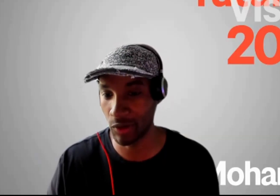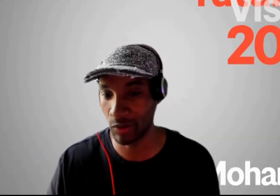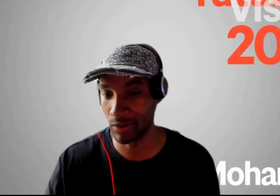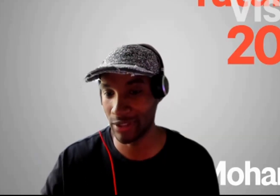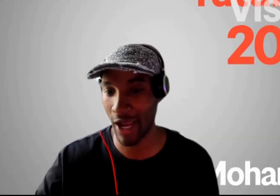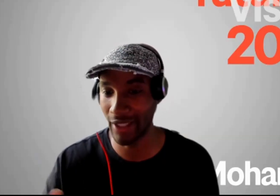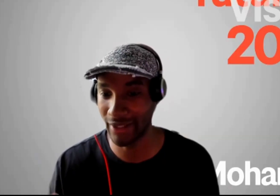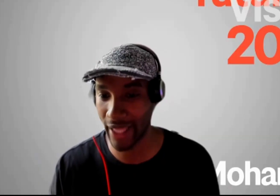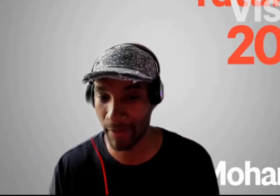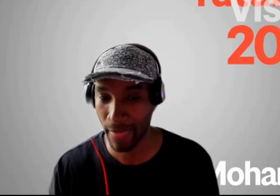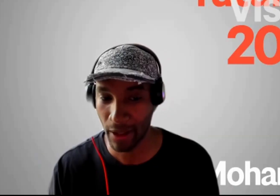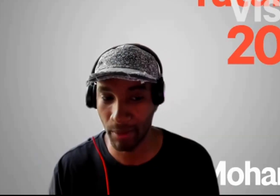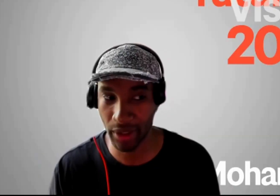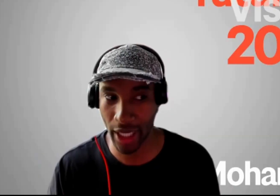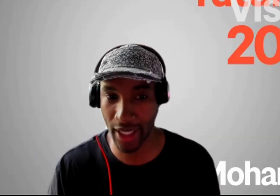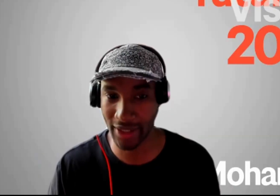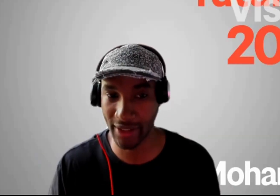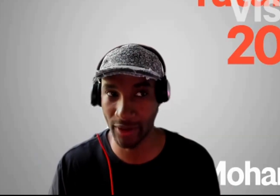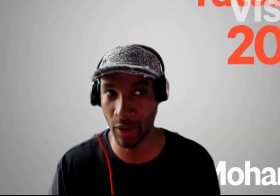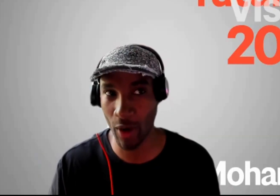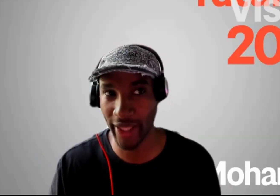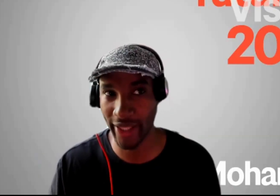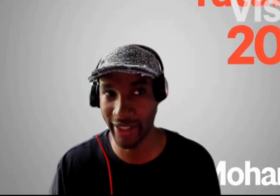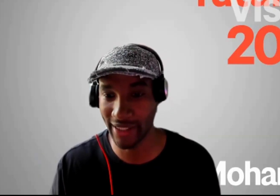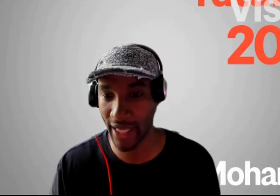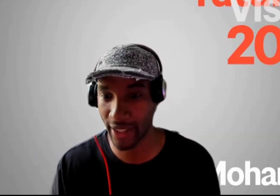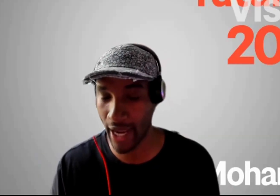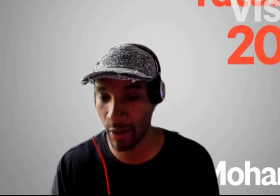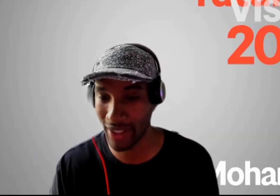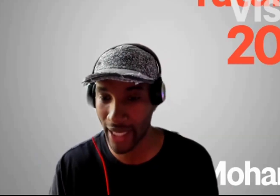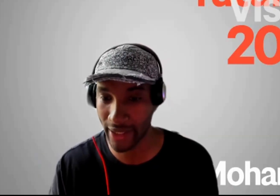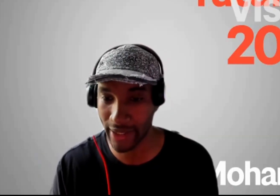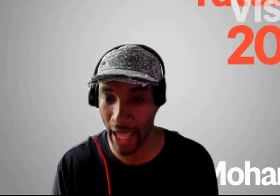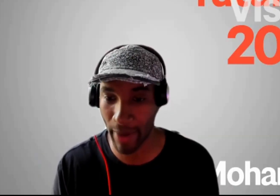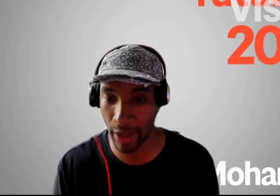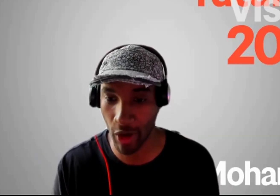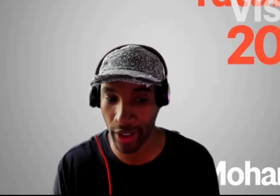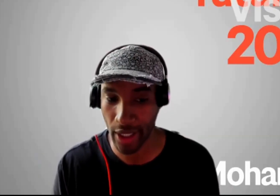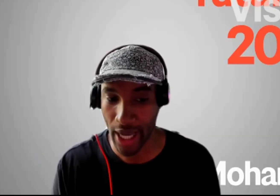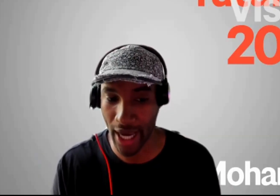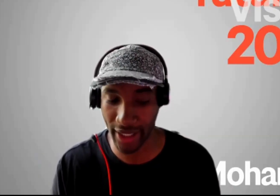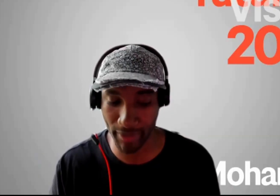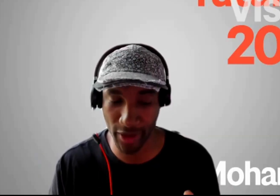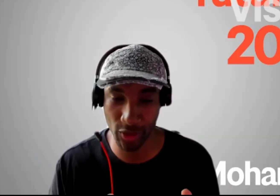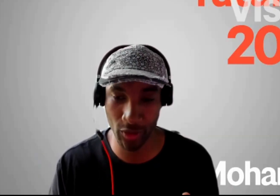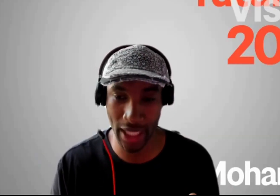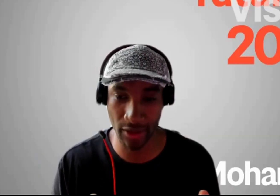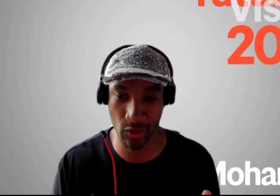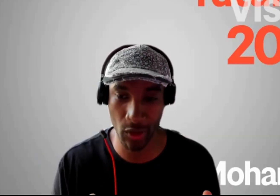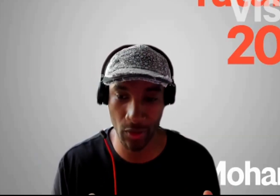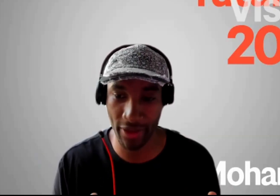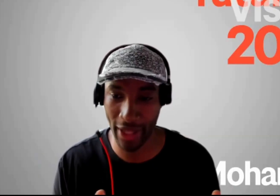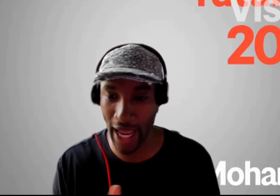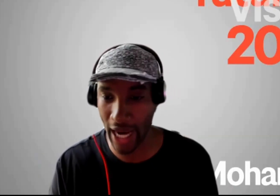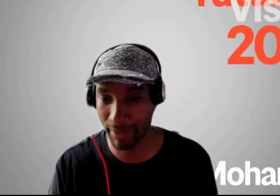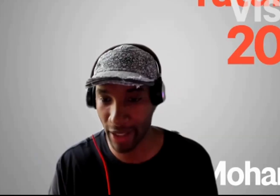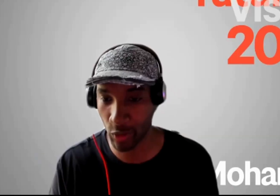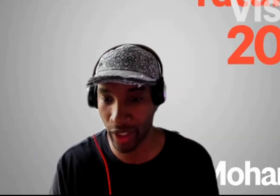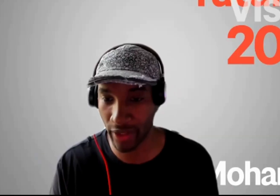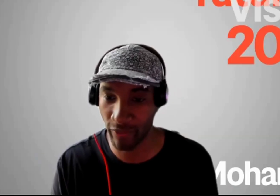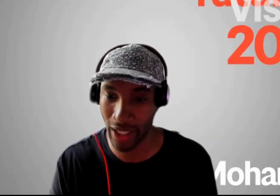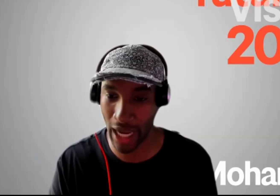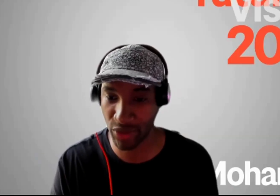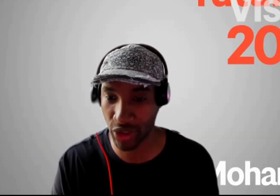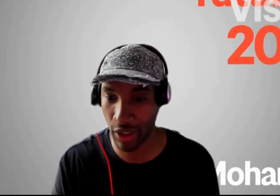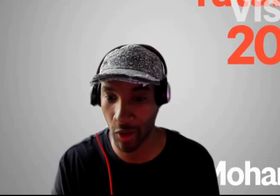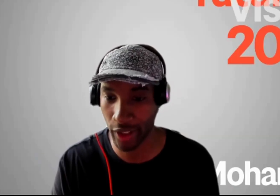going to start the day. But honestly, the way he did is like he always had his iPad on, and he made sure that, either I had my